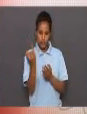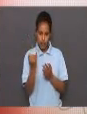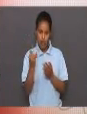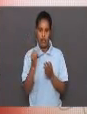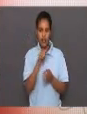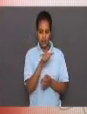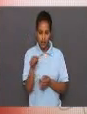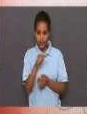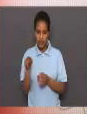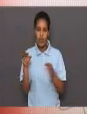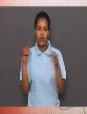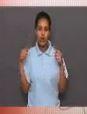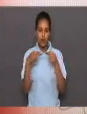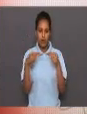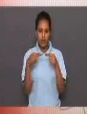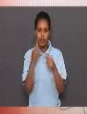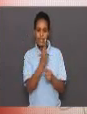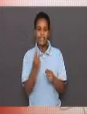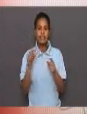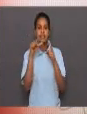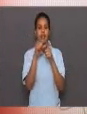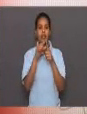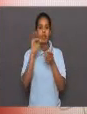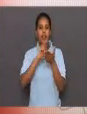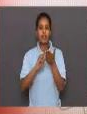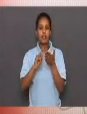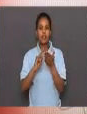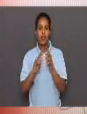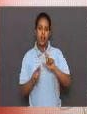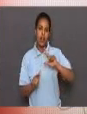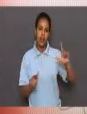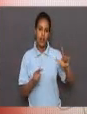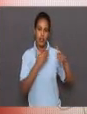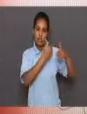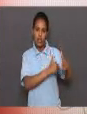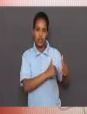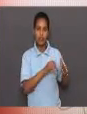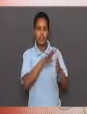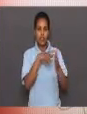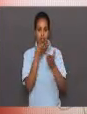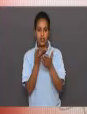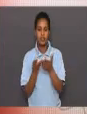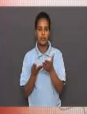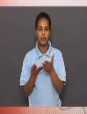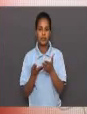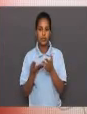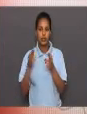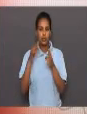Please draw a line connecting each term listed on the left side of the